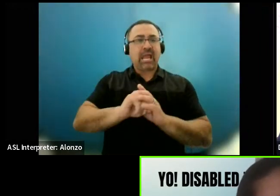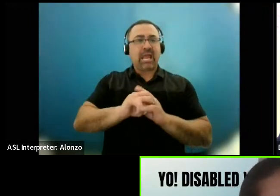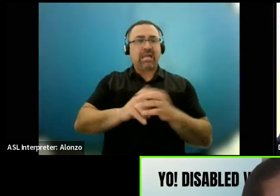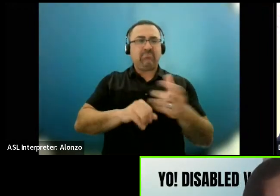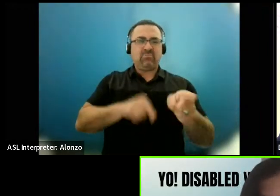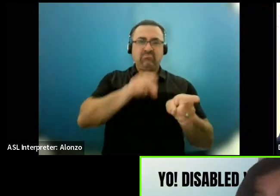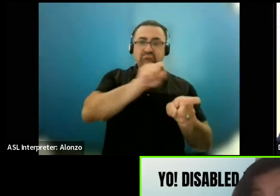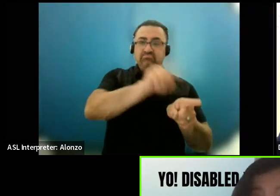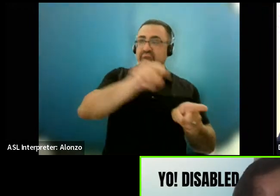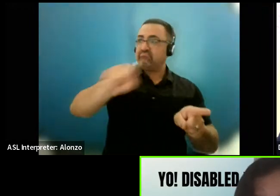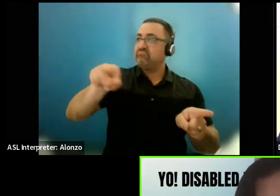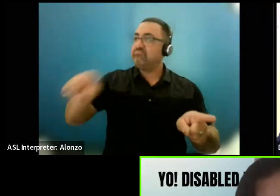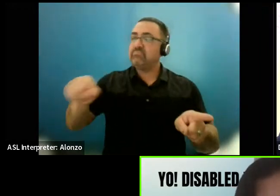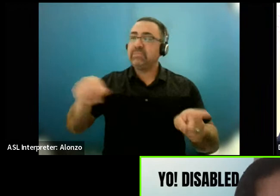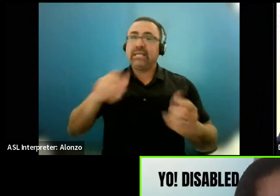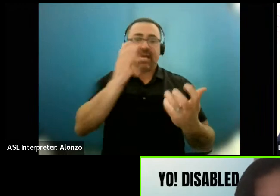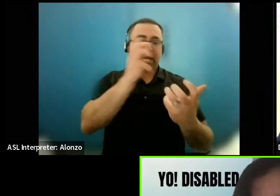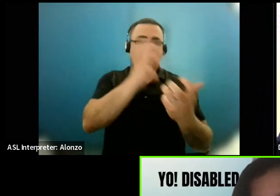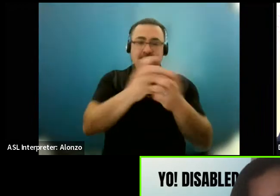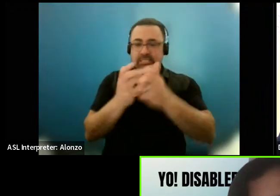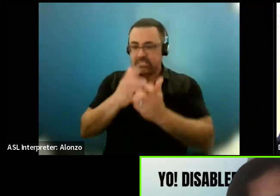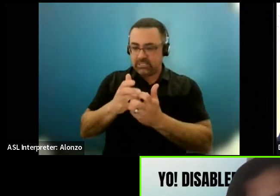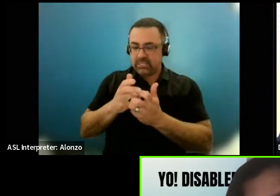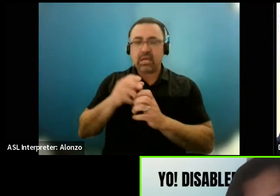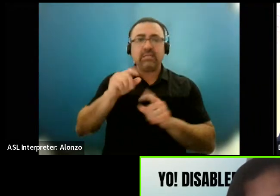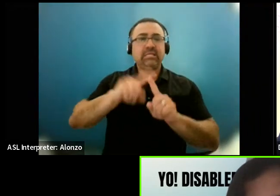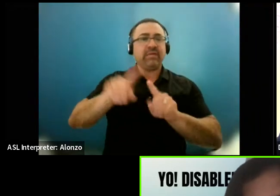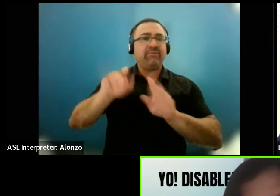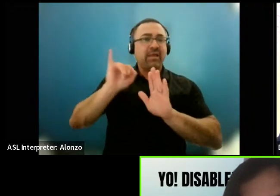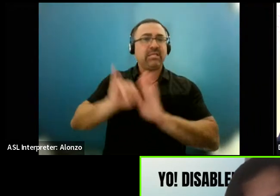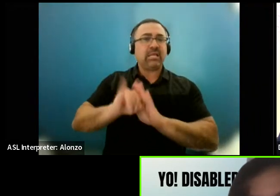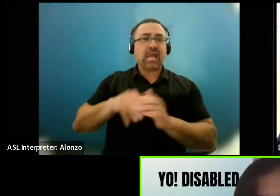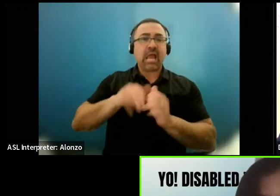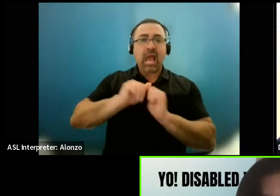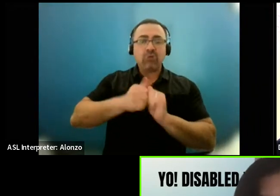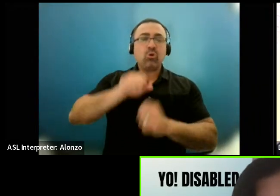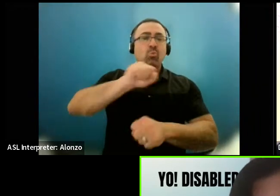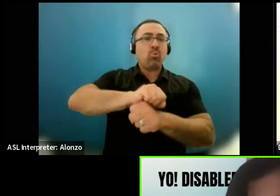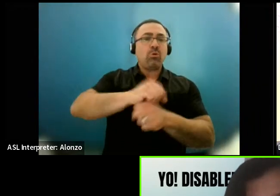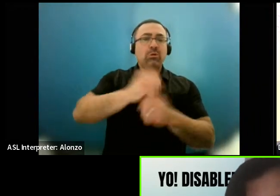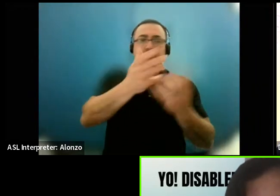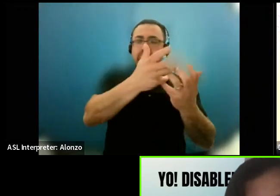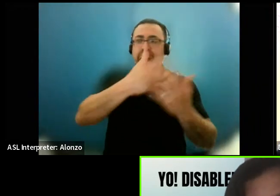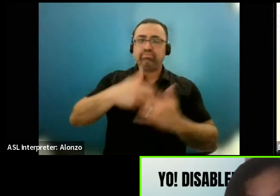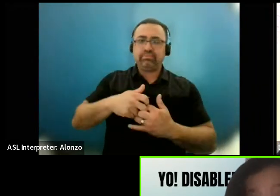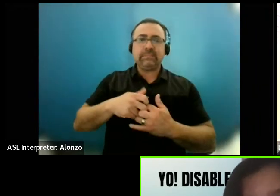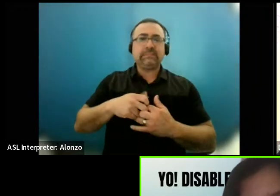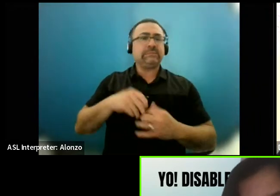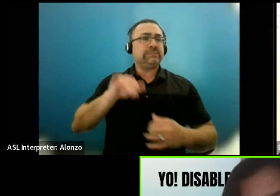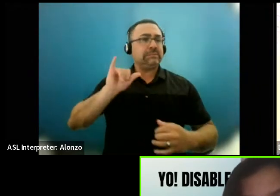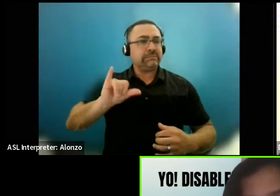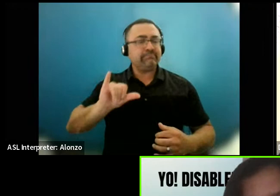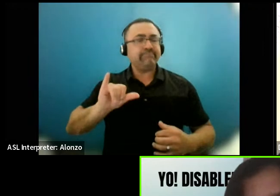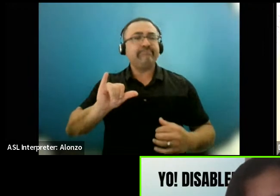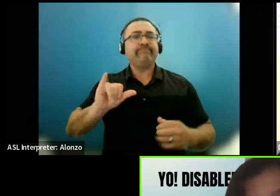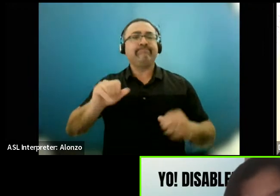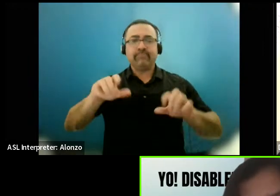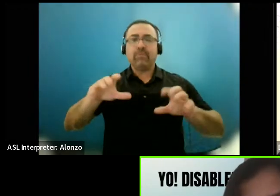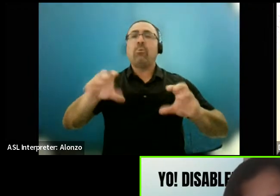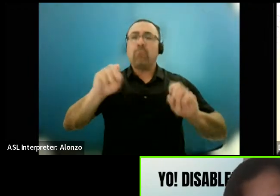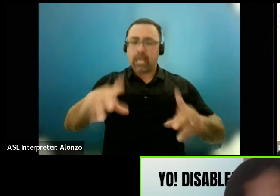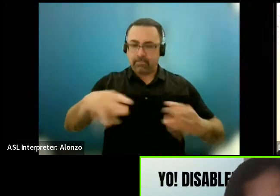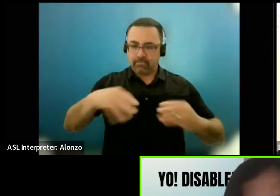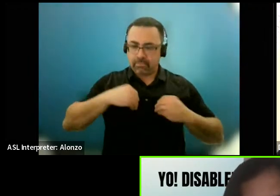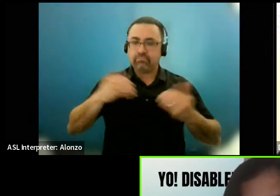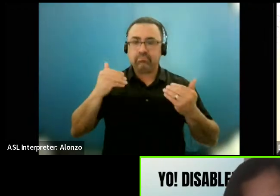amongst different identities and how we could be able to work around them, and being able to see how we could move forward, while at the